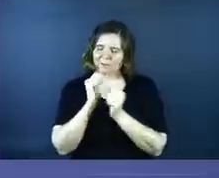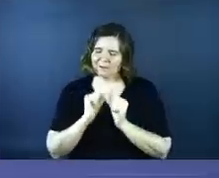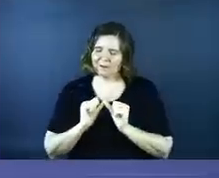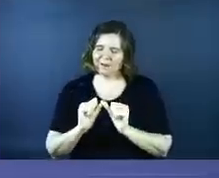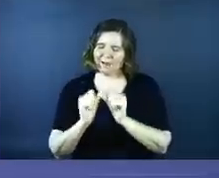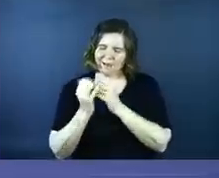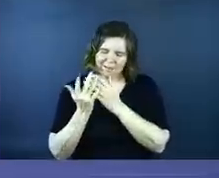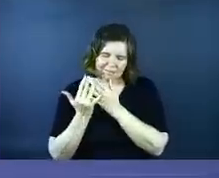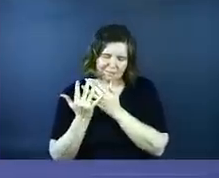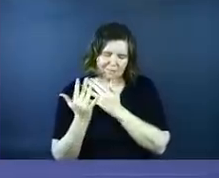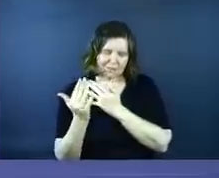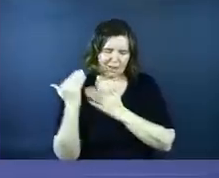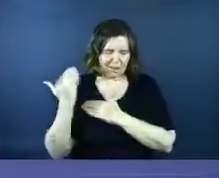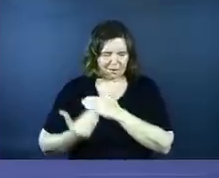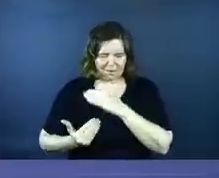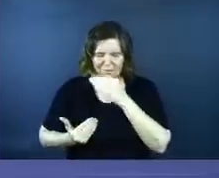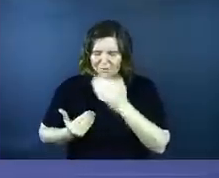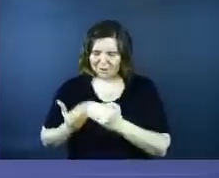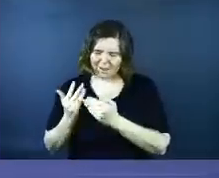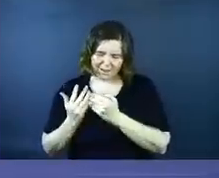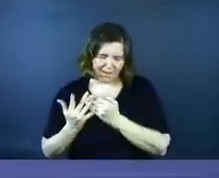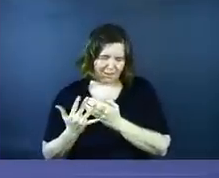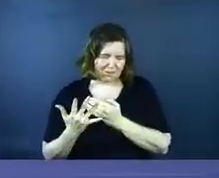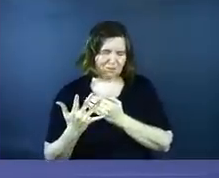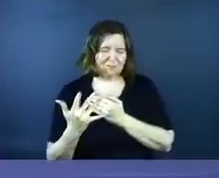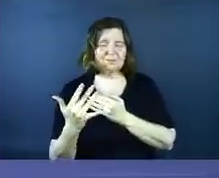love outlasts